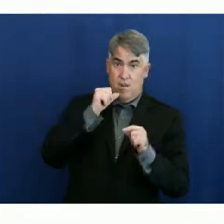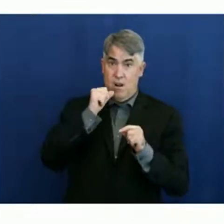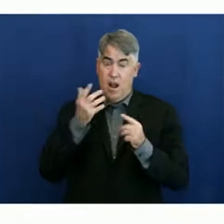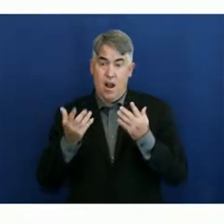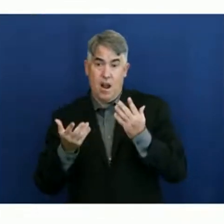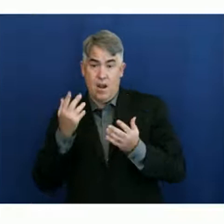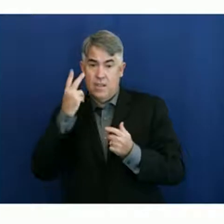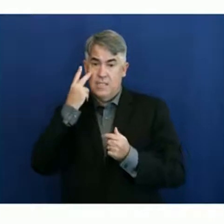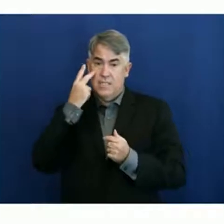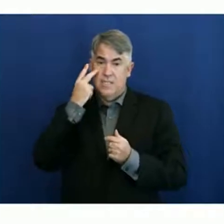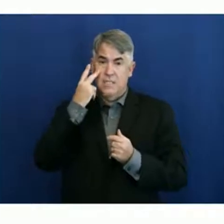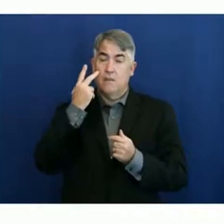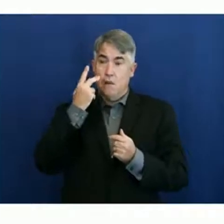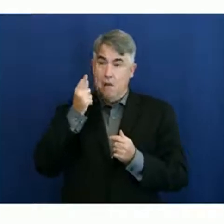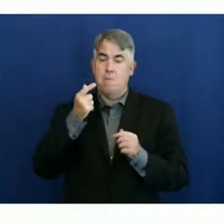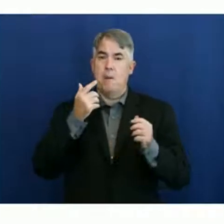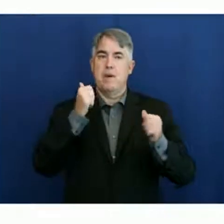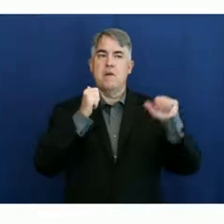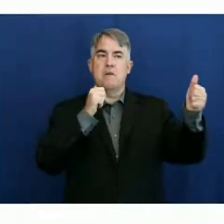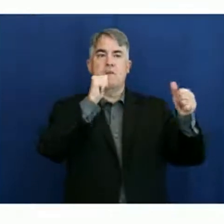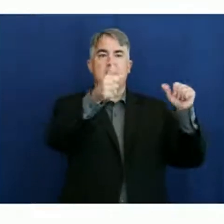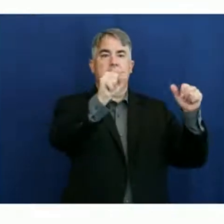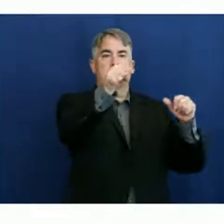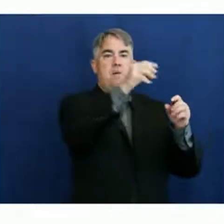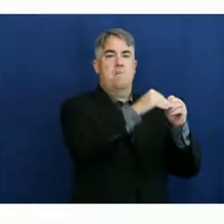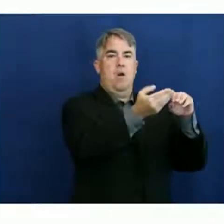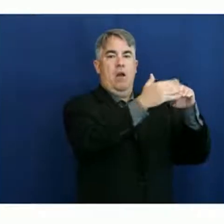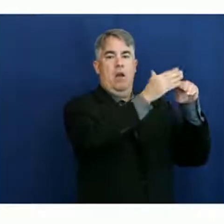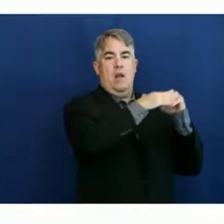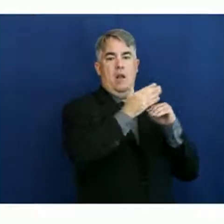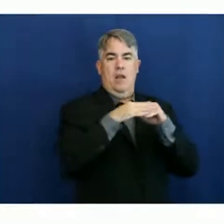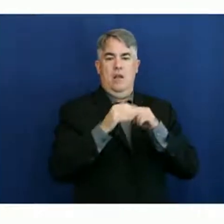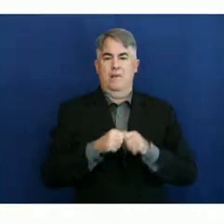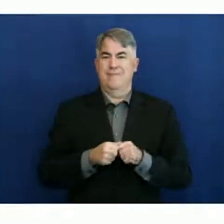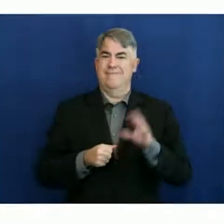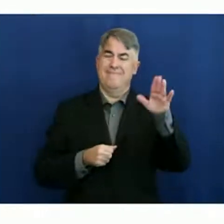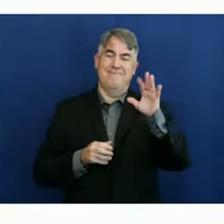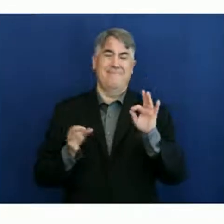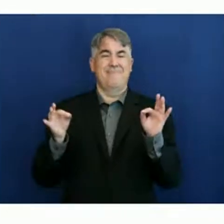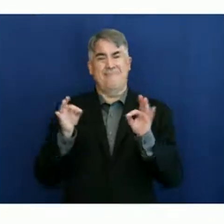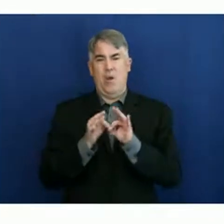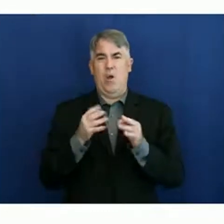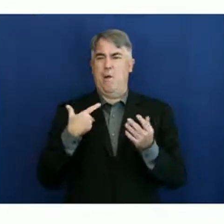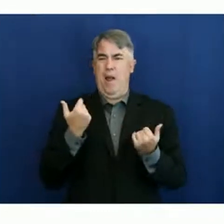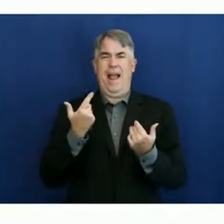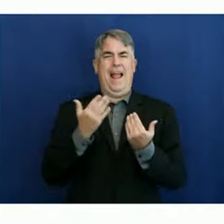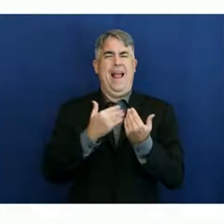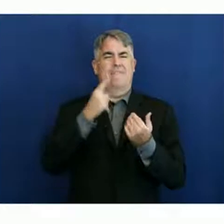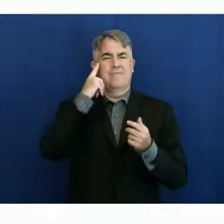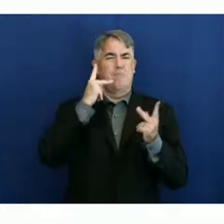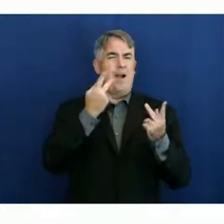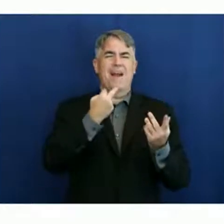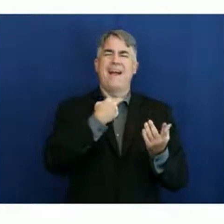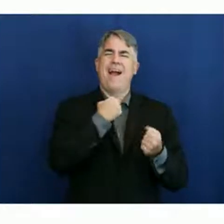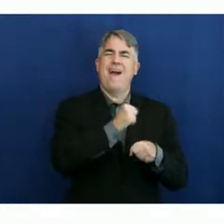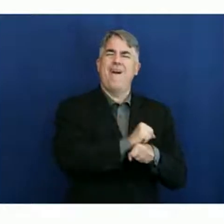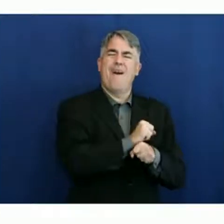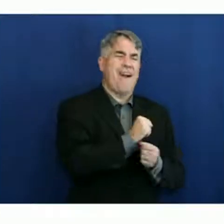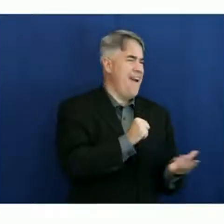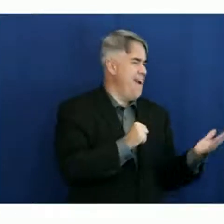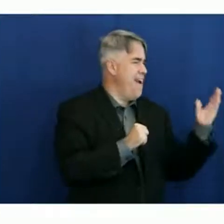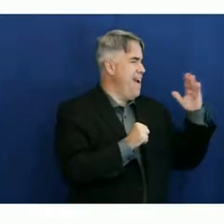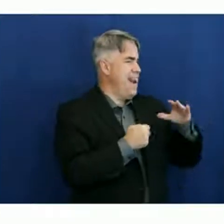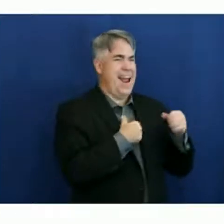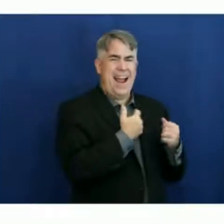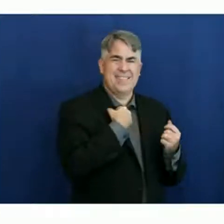make it a little bit more convenient for folks, maybe on their way home after a long day, have an opportunity to stop in and get vaccinated, and we'll continue